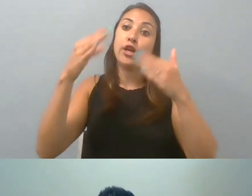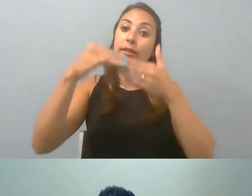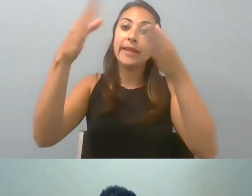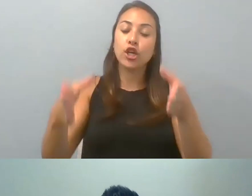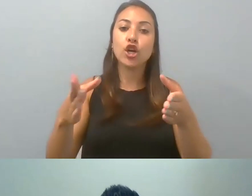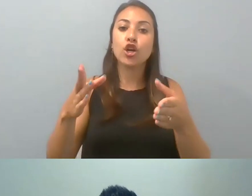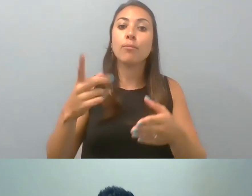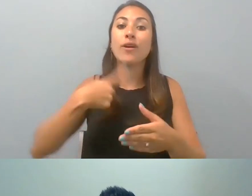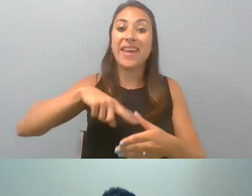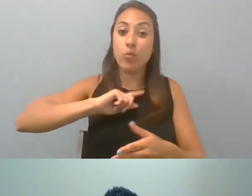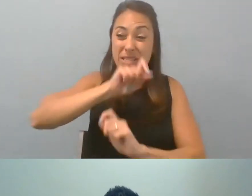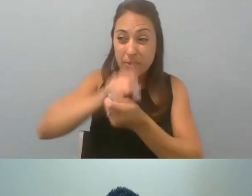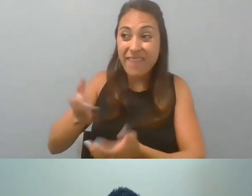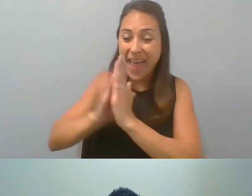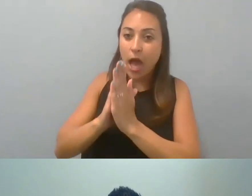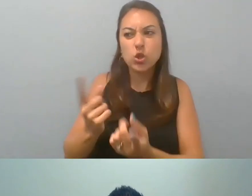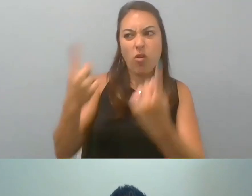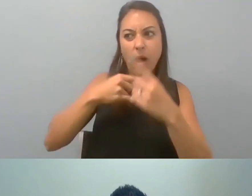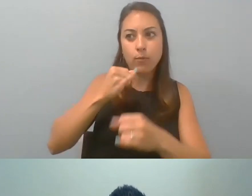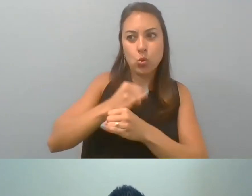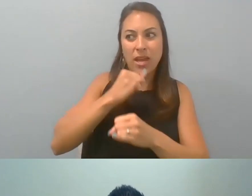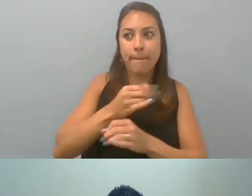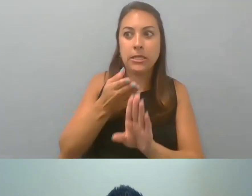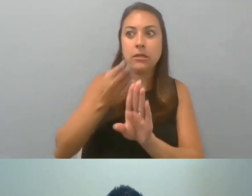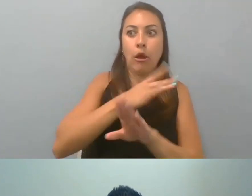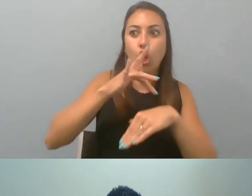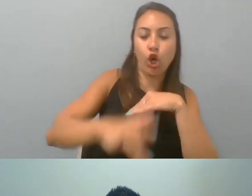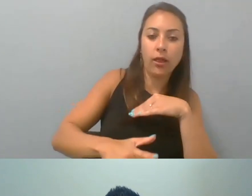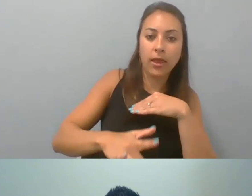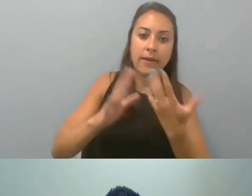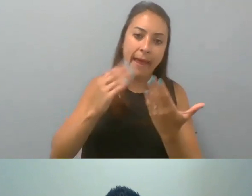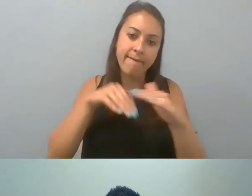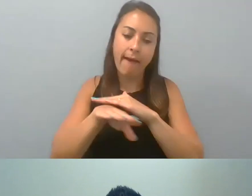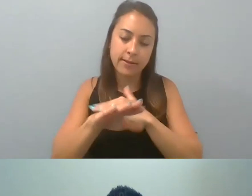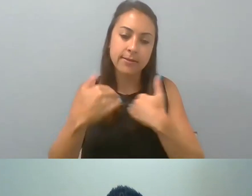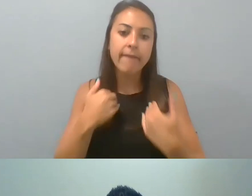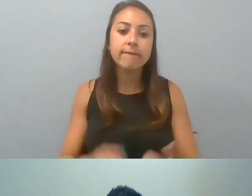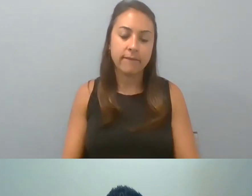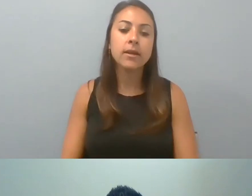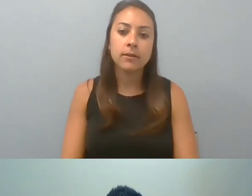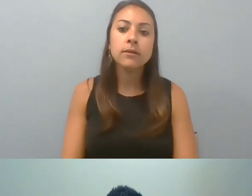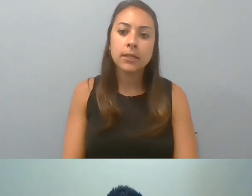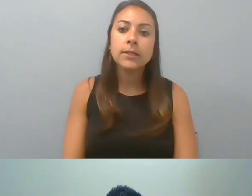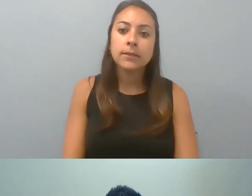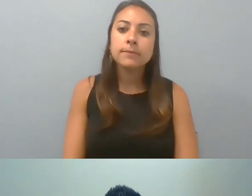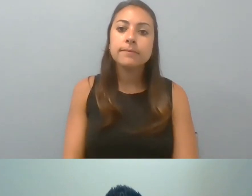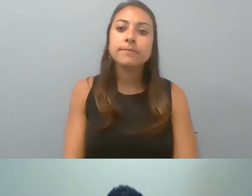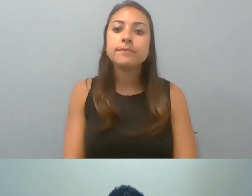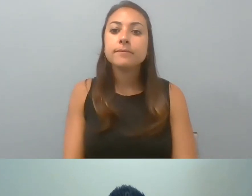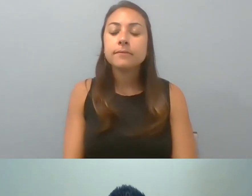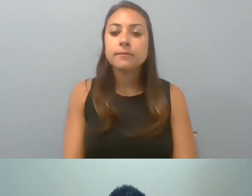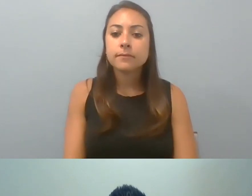asked to come onto campus for some specific reason because they're a part of a group, they do have access to a meal plan. Those